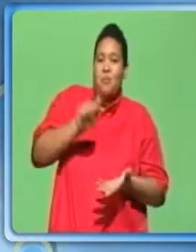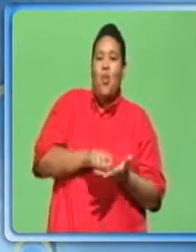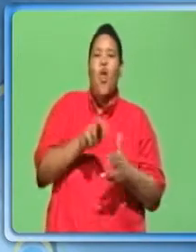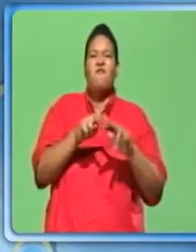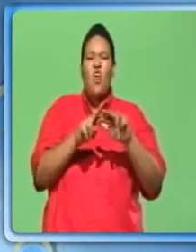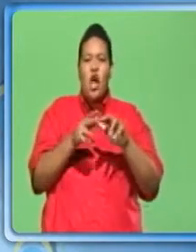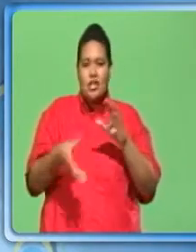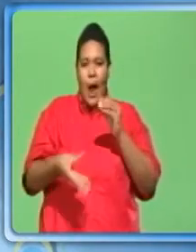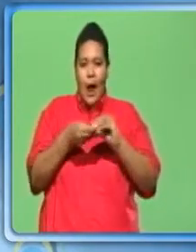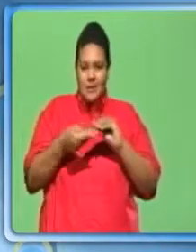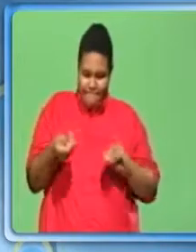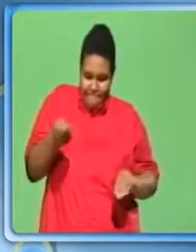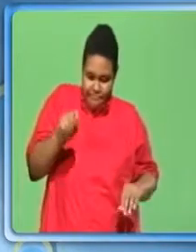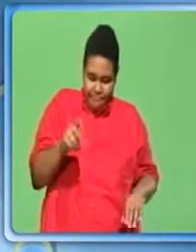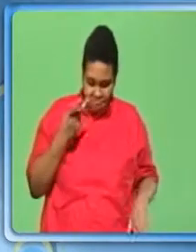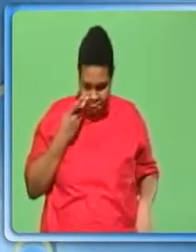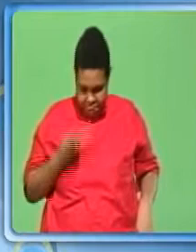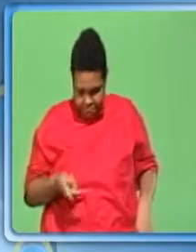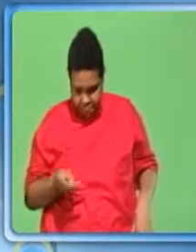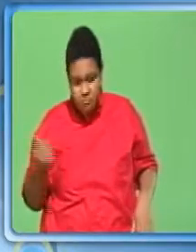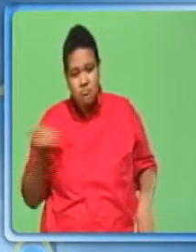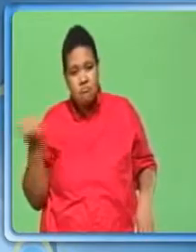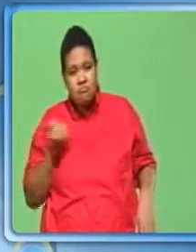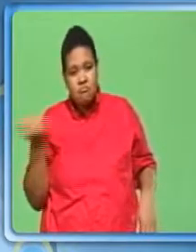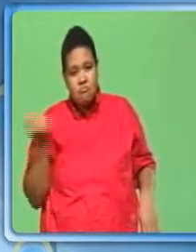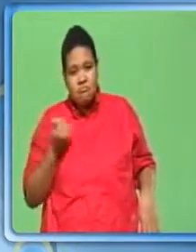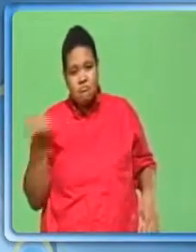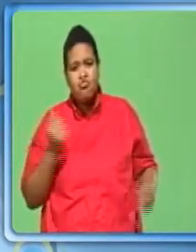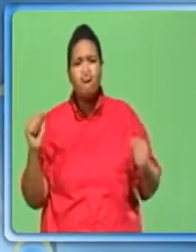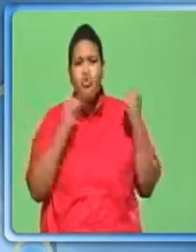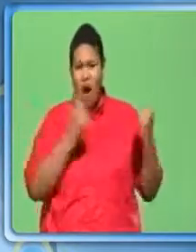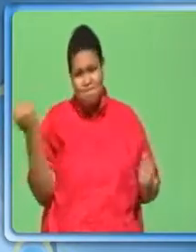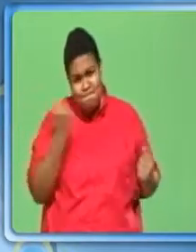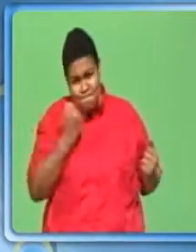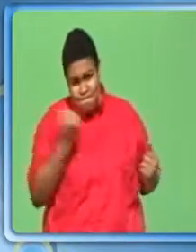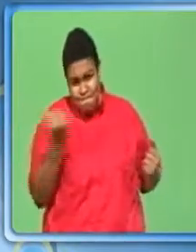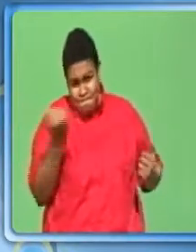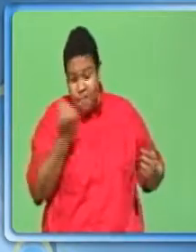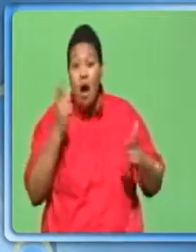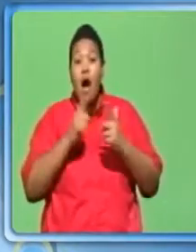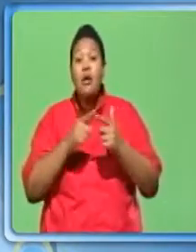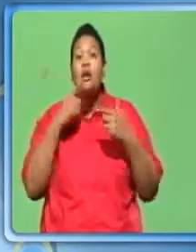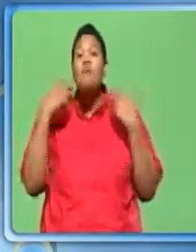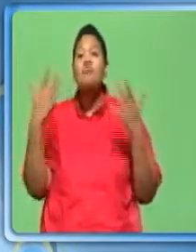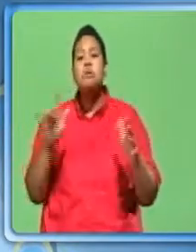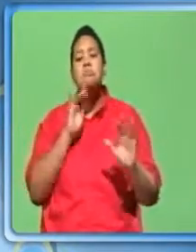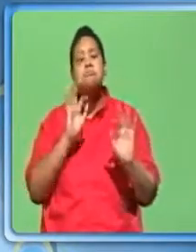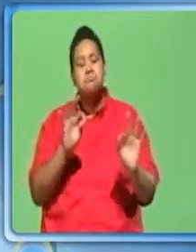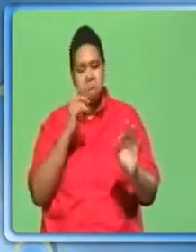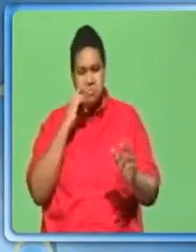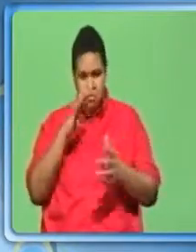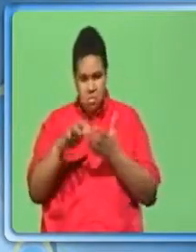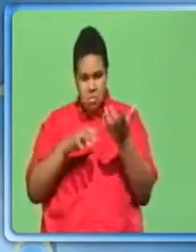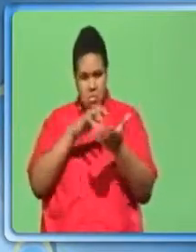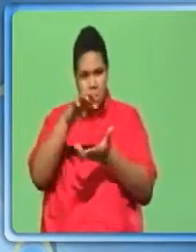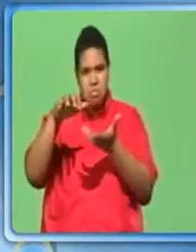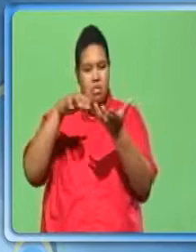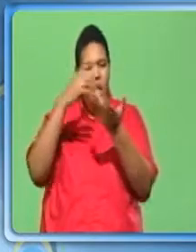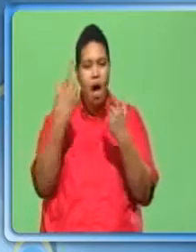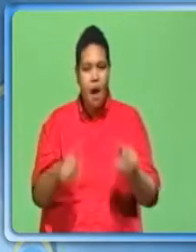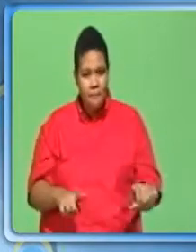salt. 3. Shake the bottle strongly until the mix is uniform.